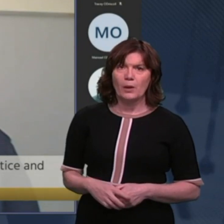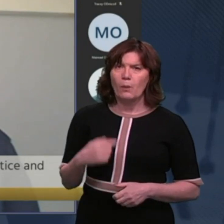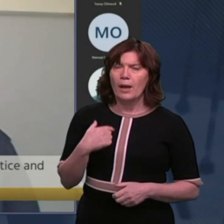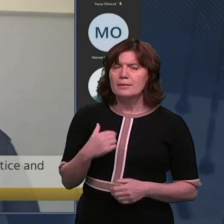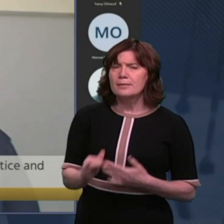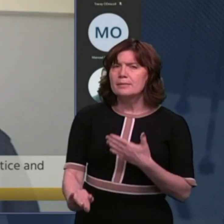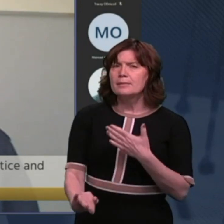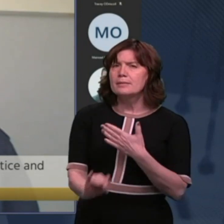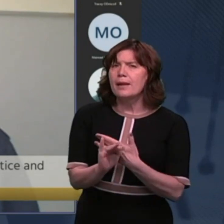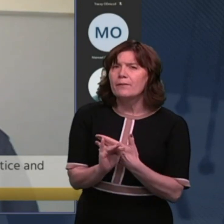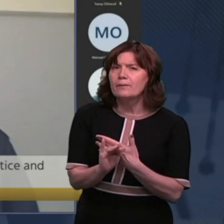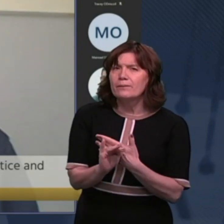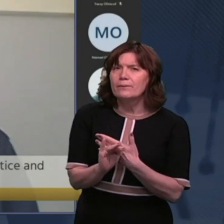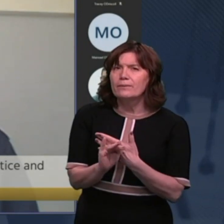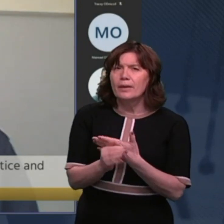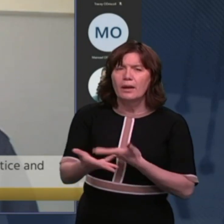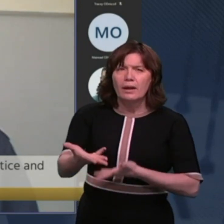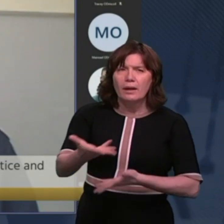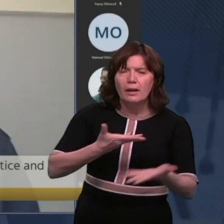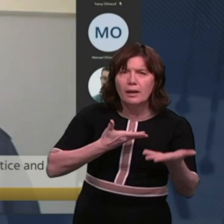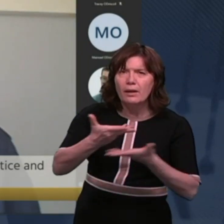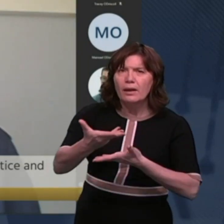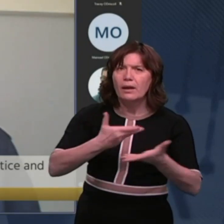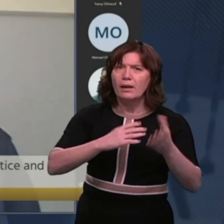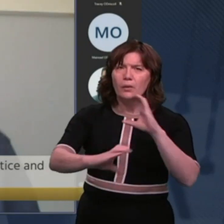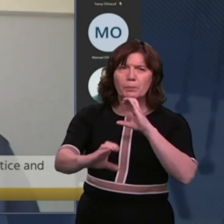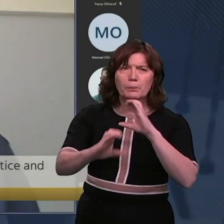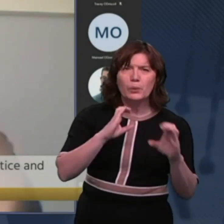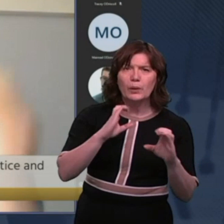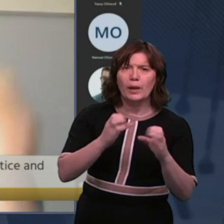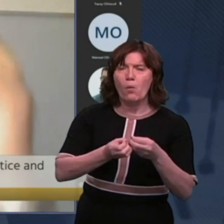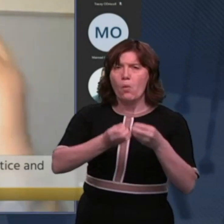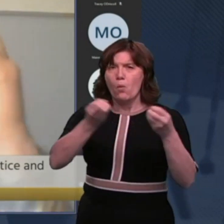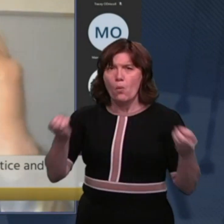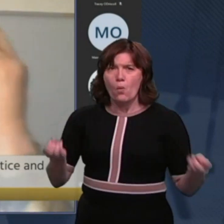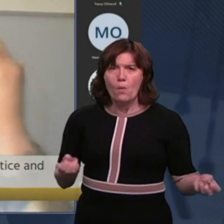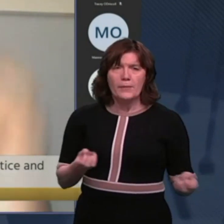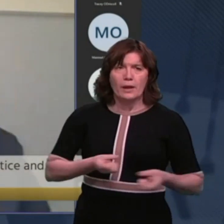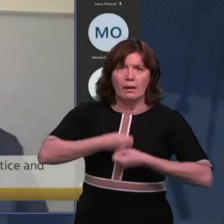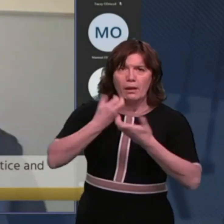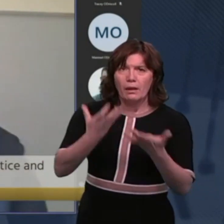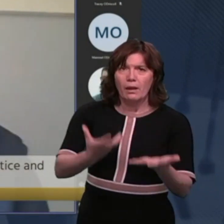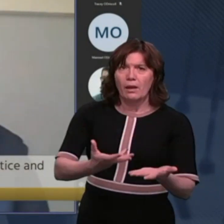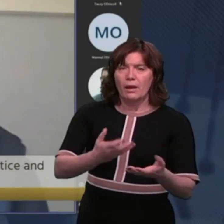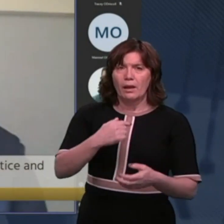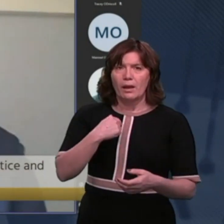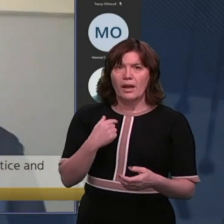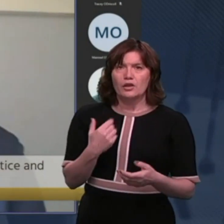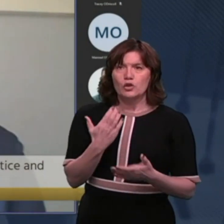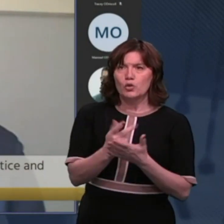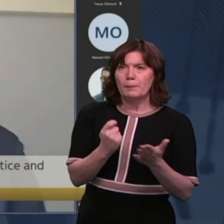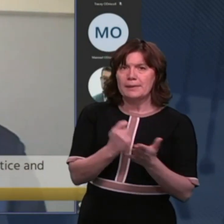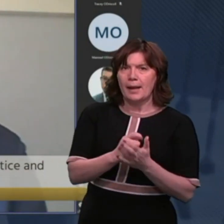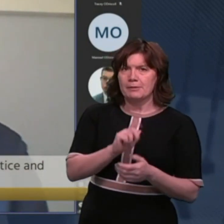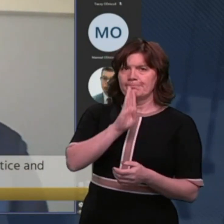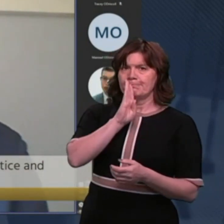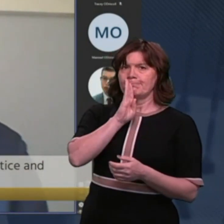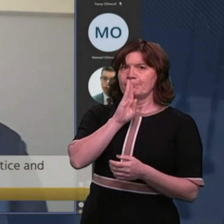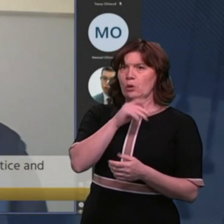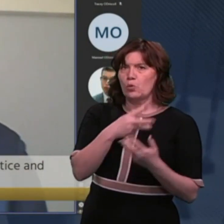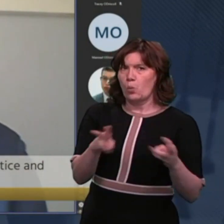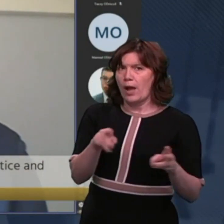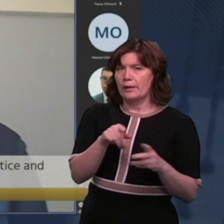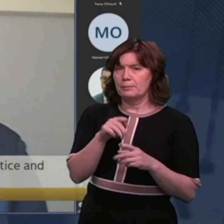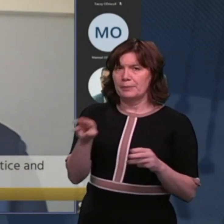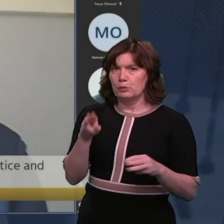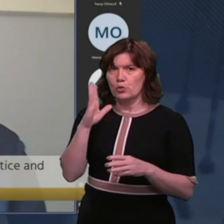space to be. You could say the things that you'd been thinking that, you know, you wouldn't want anybody else to ever hear.